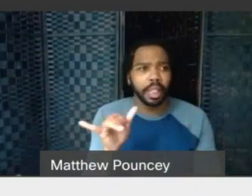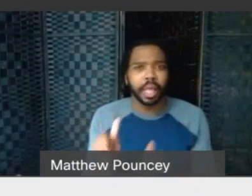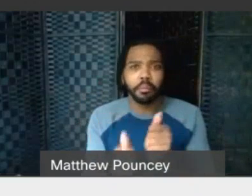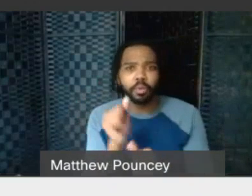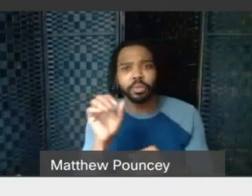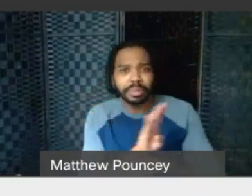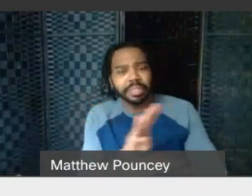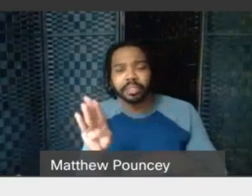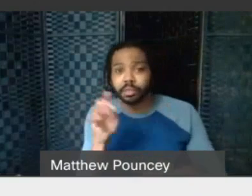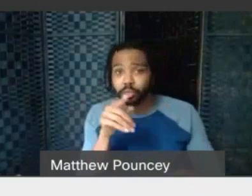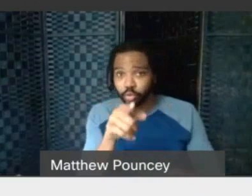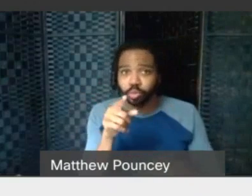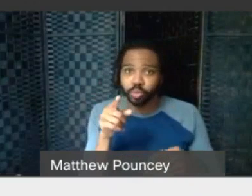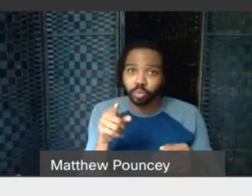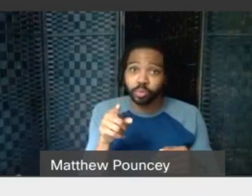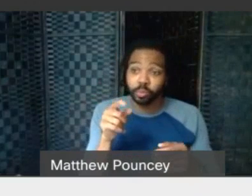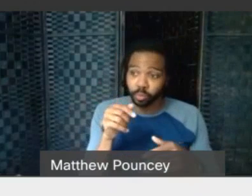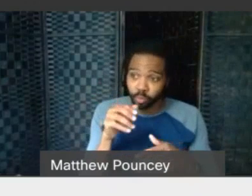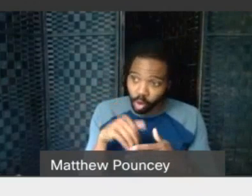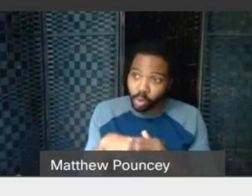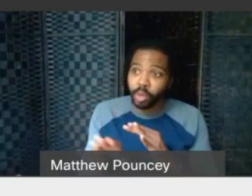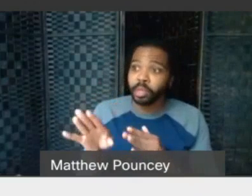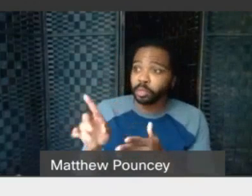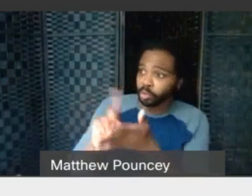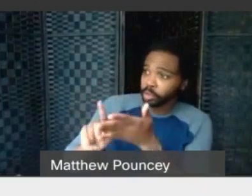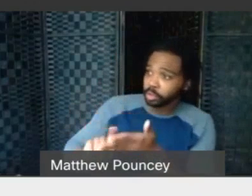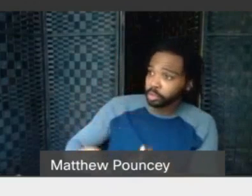where you check out as you go in what their rules are.